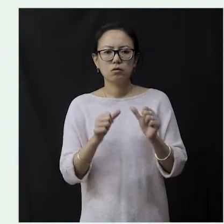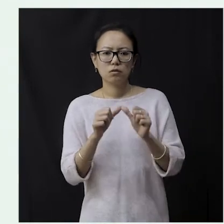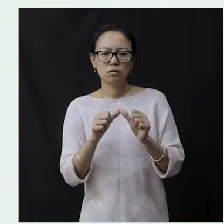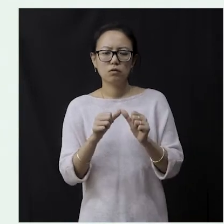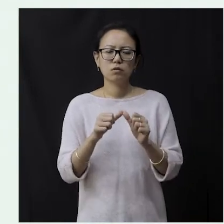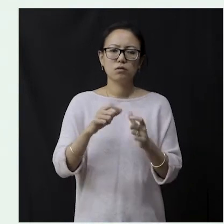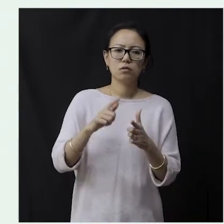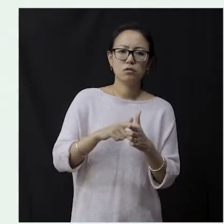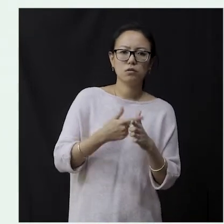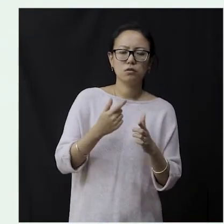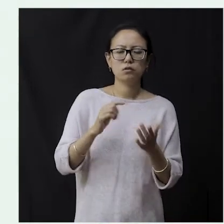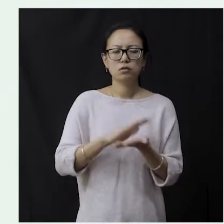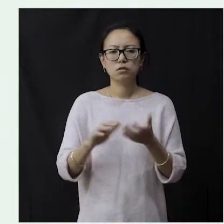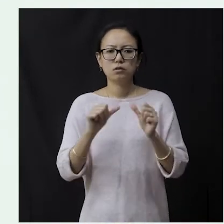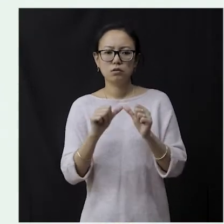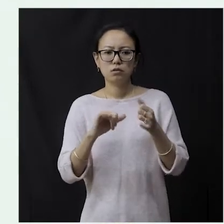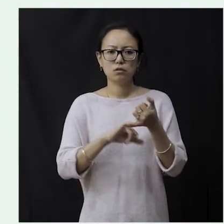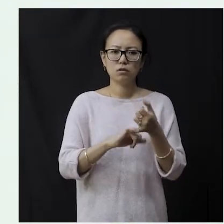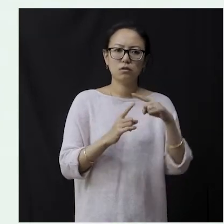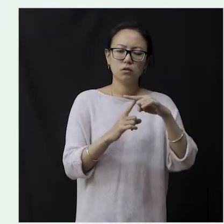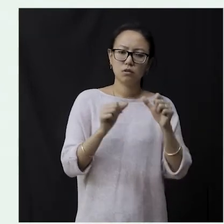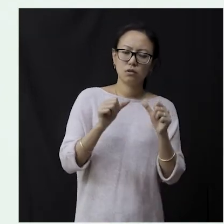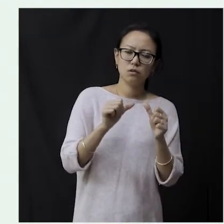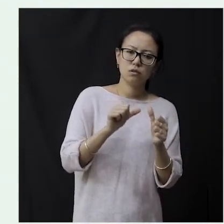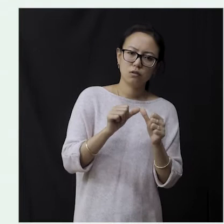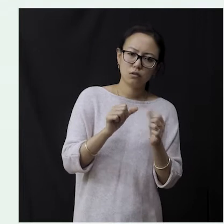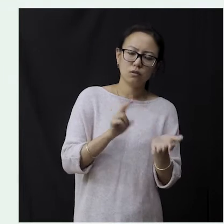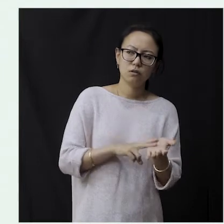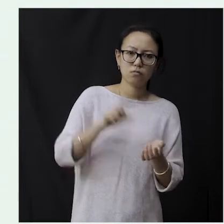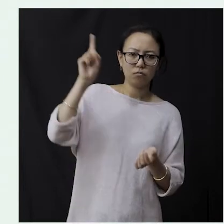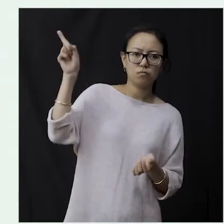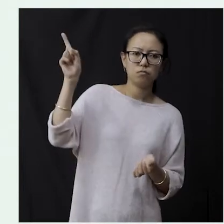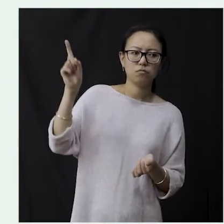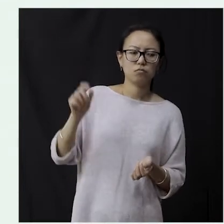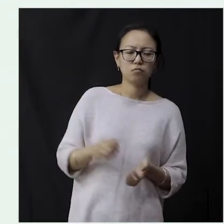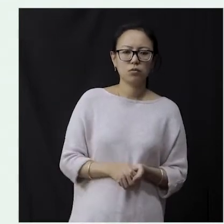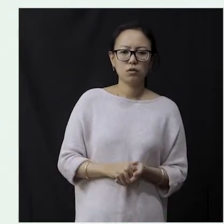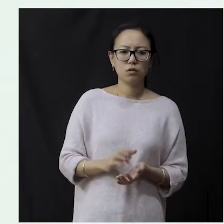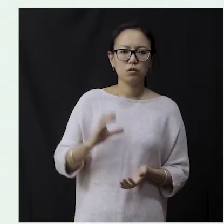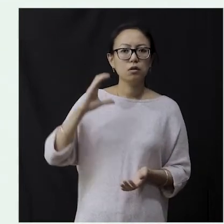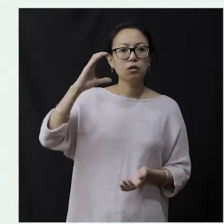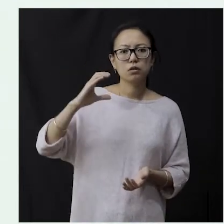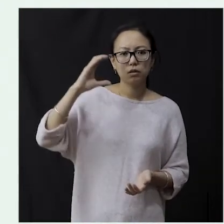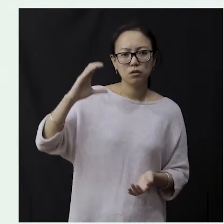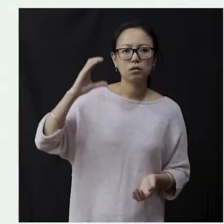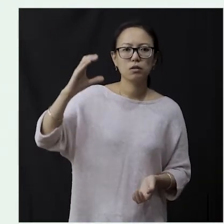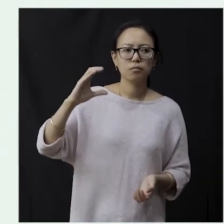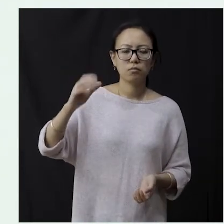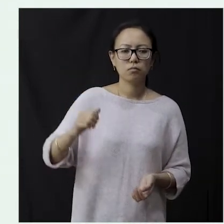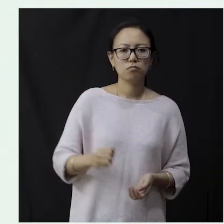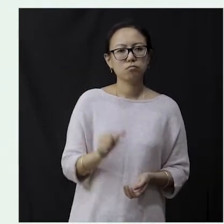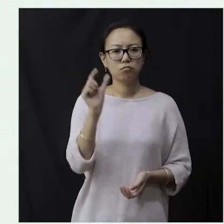desert areas, we know that the animal camel lives there, right? So they use camel to travel